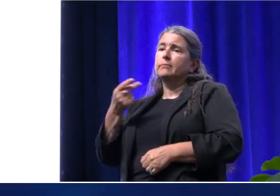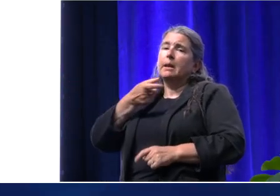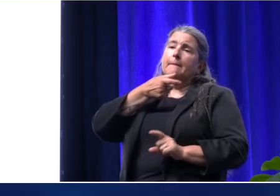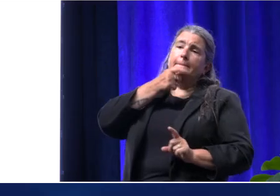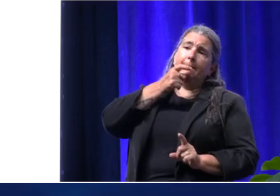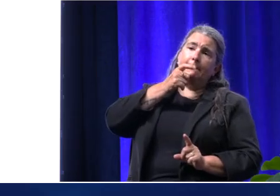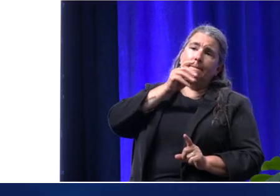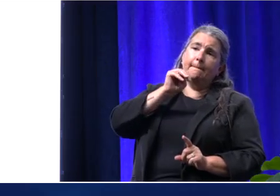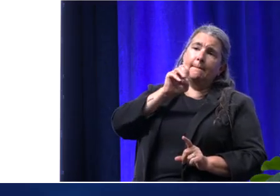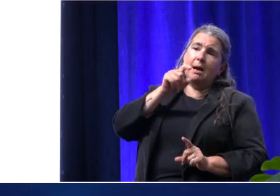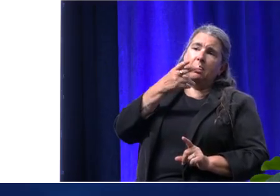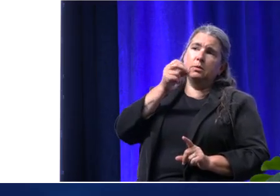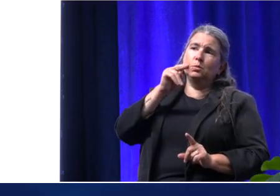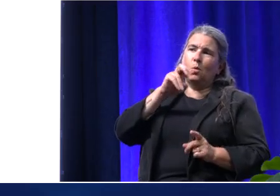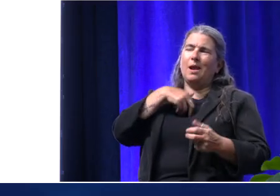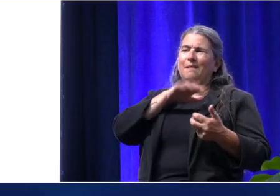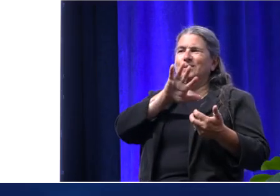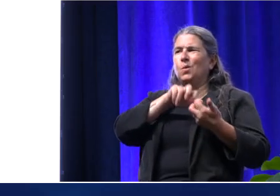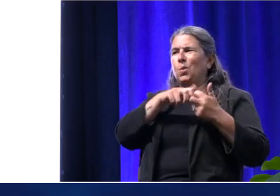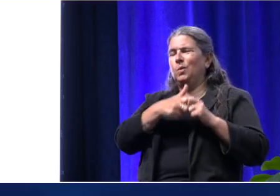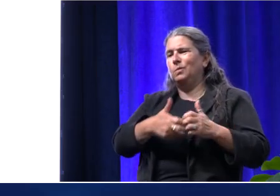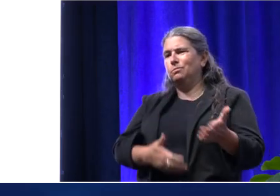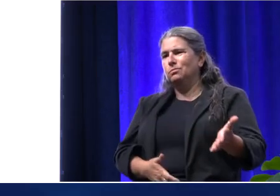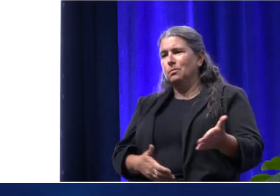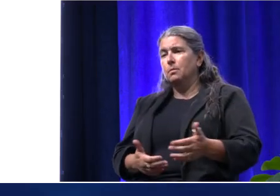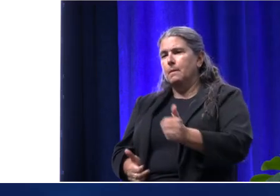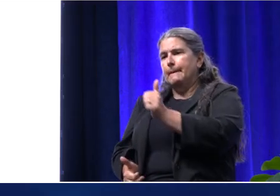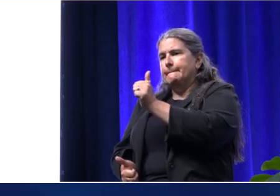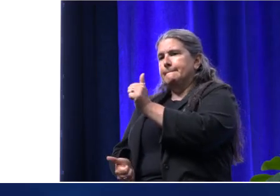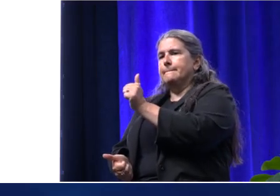pharmacological issues, right? But it is the most effective medication we have.